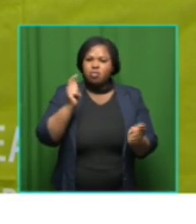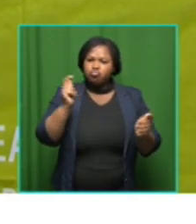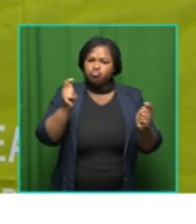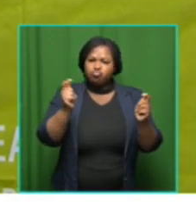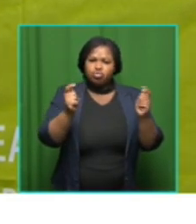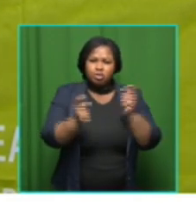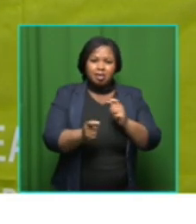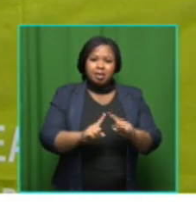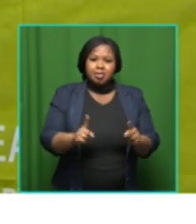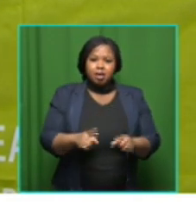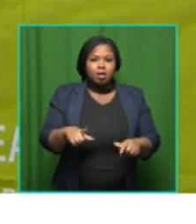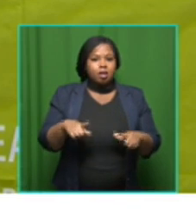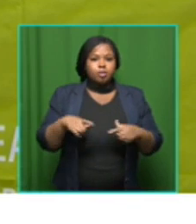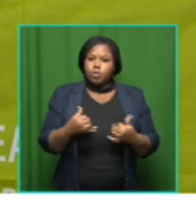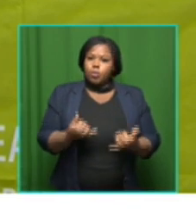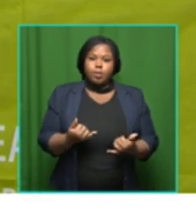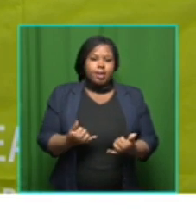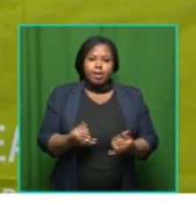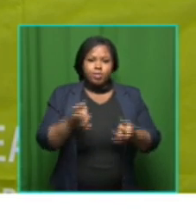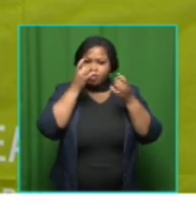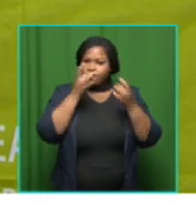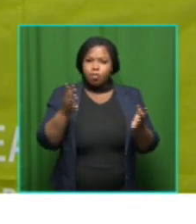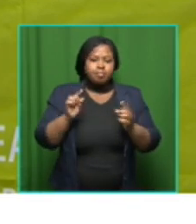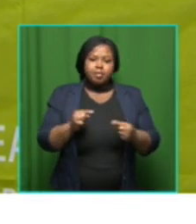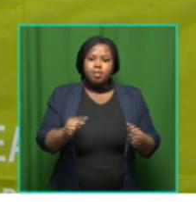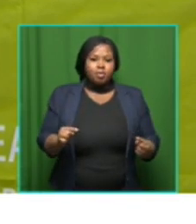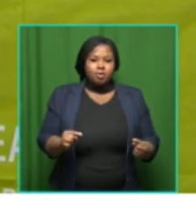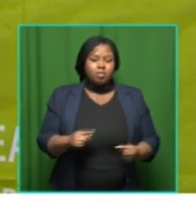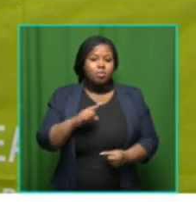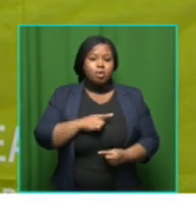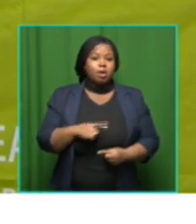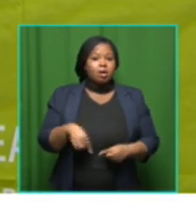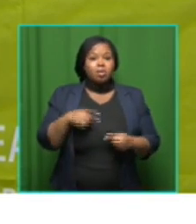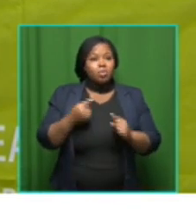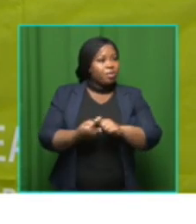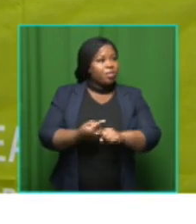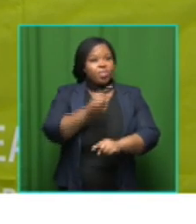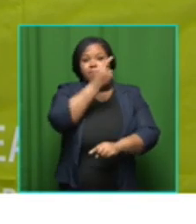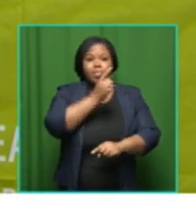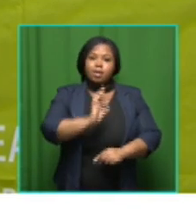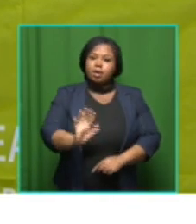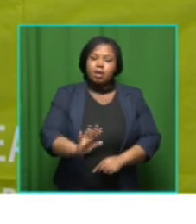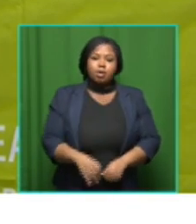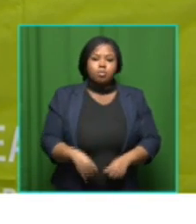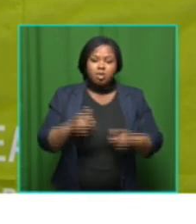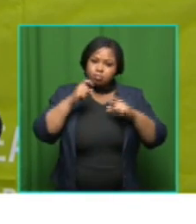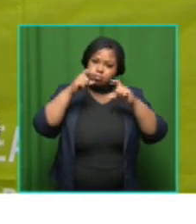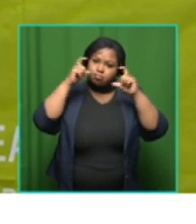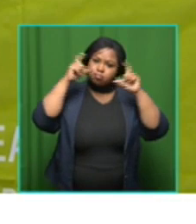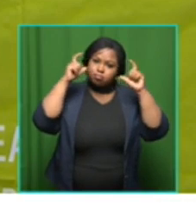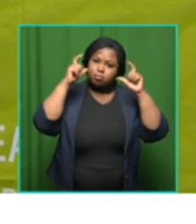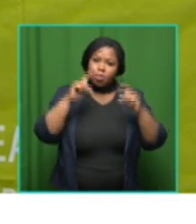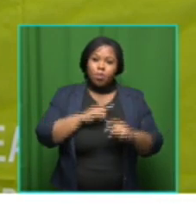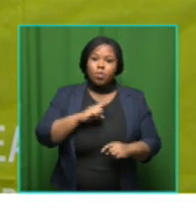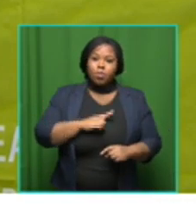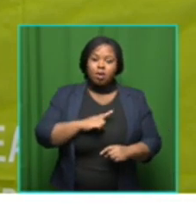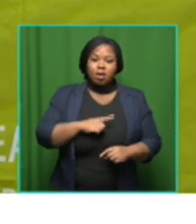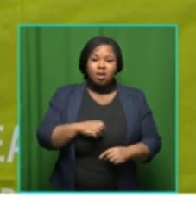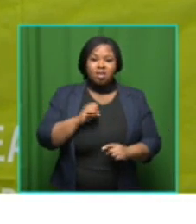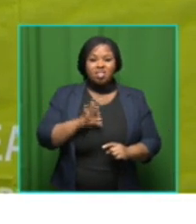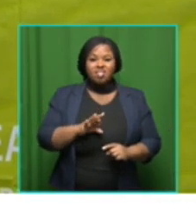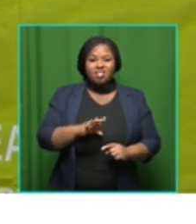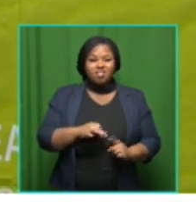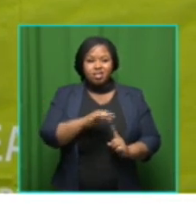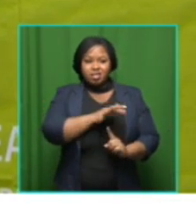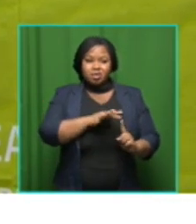And therefore, we mustn't be misled. We must still remain vigilant. We need to understand that for the situation turn the other way, we